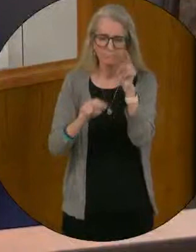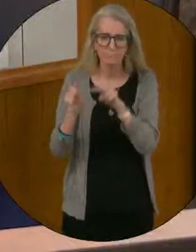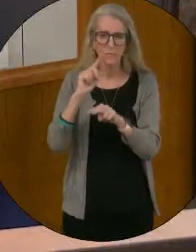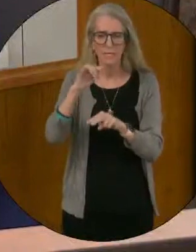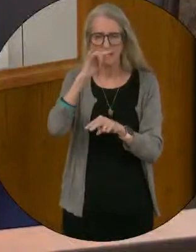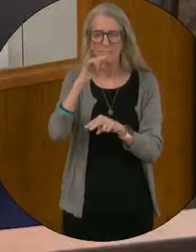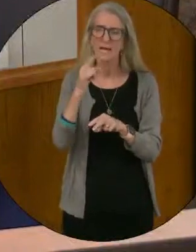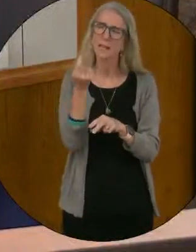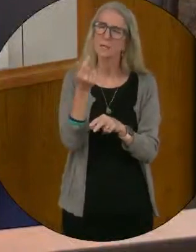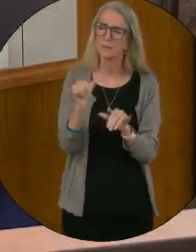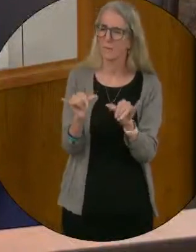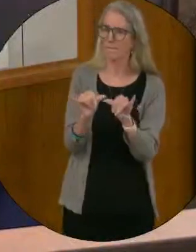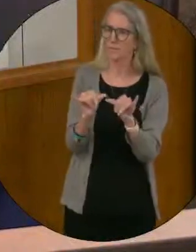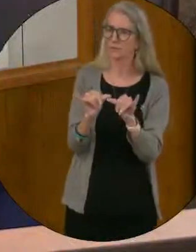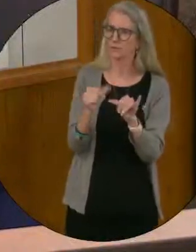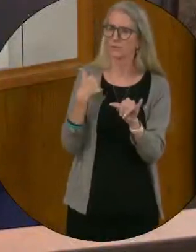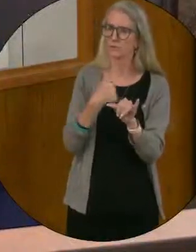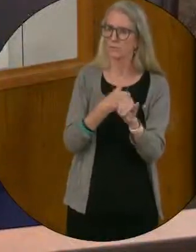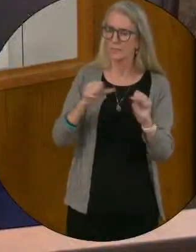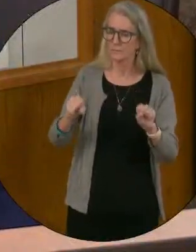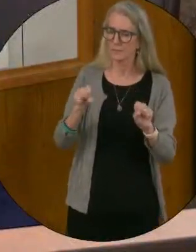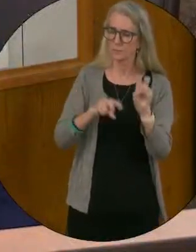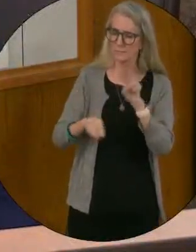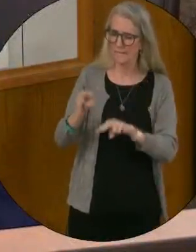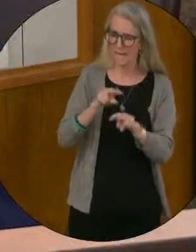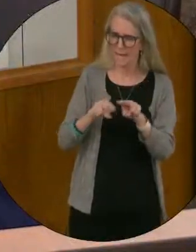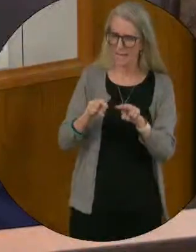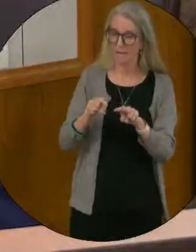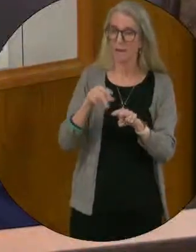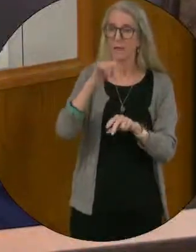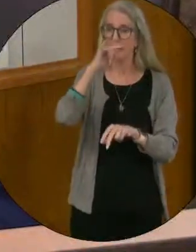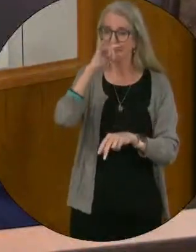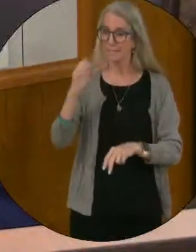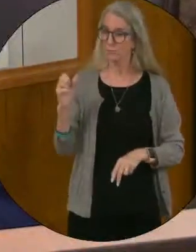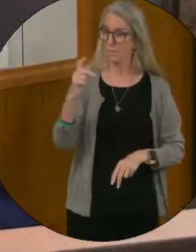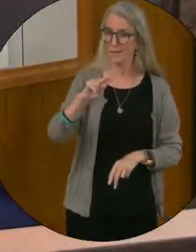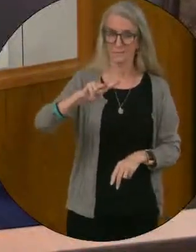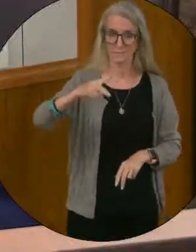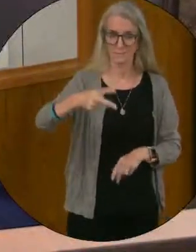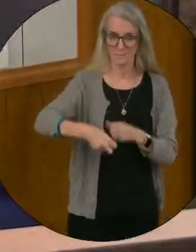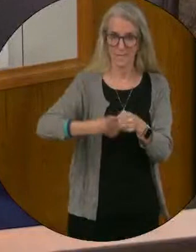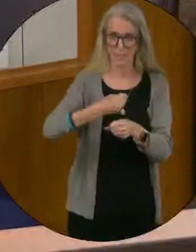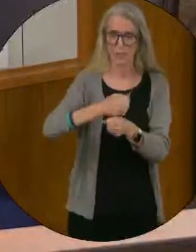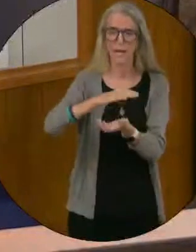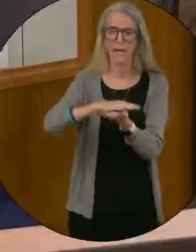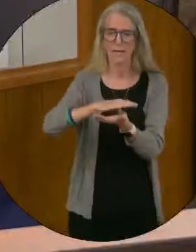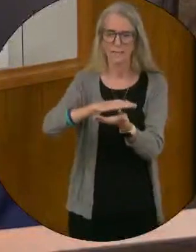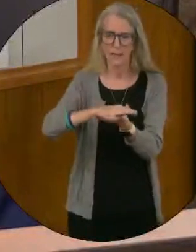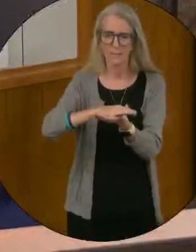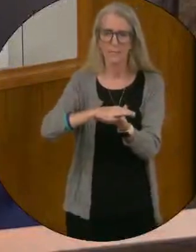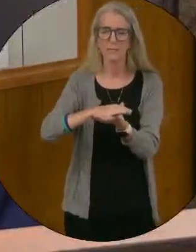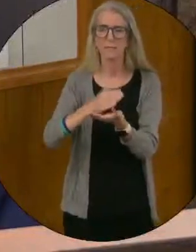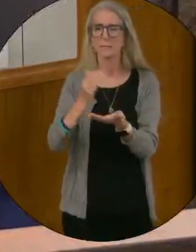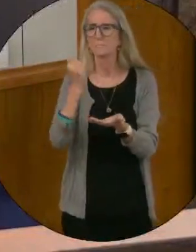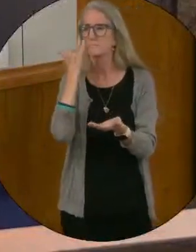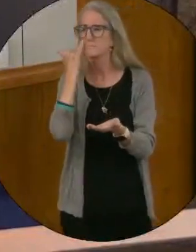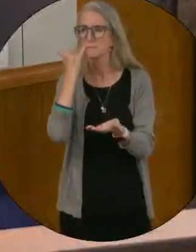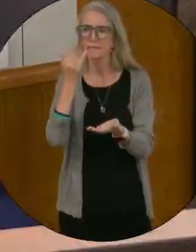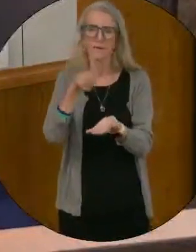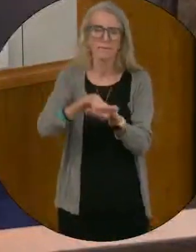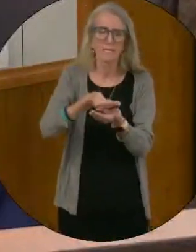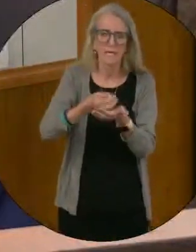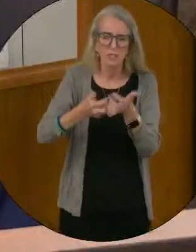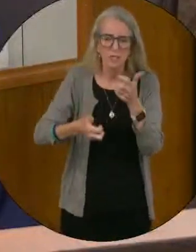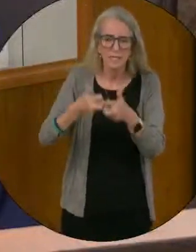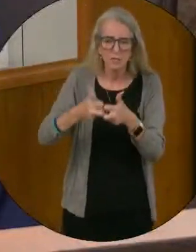little bit of a measure for us to be able to say when kids go back their second year academically, or there's some financial issues or challenges for kids